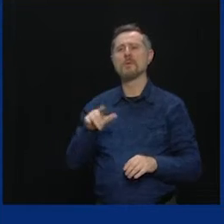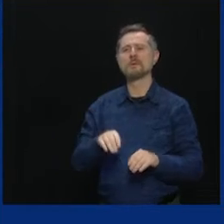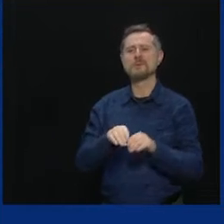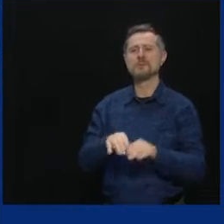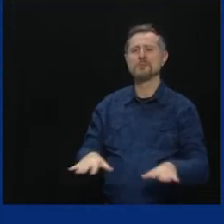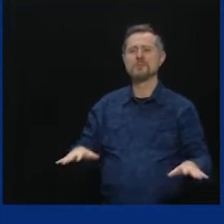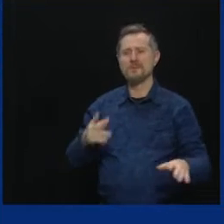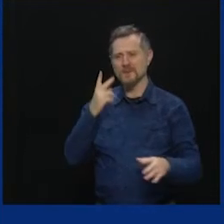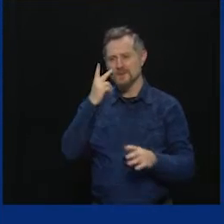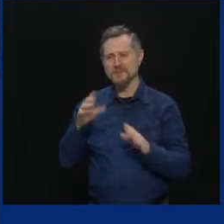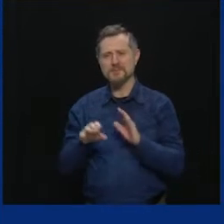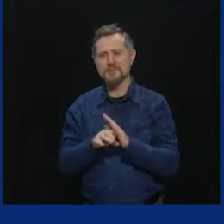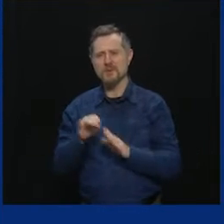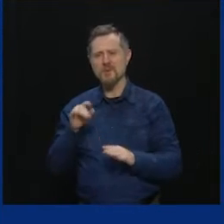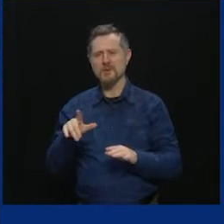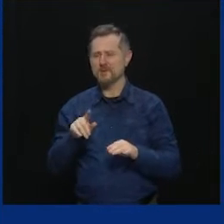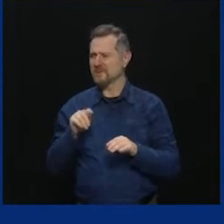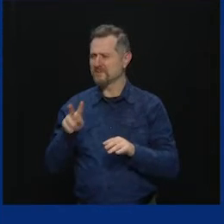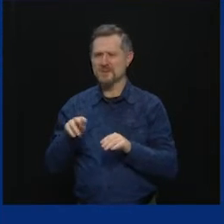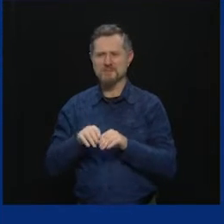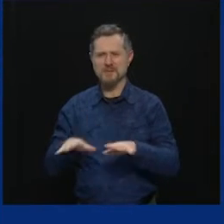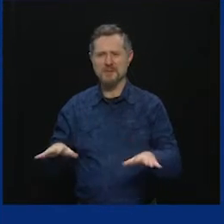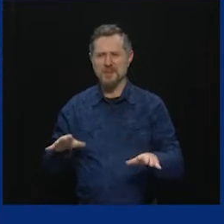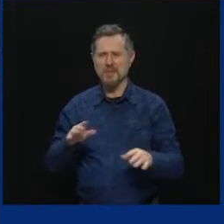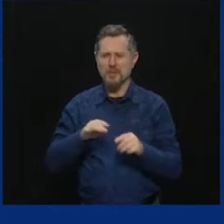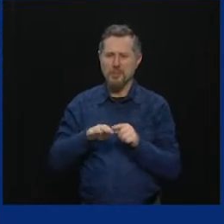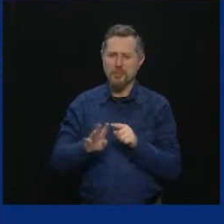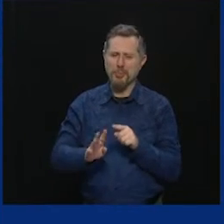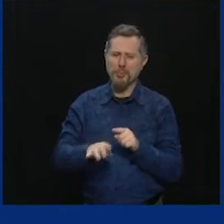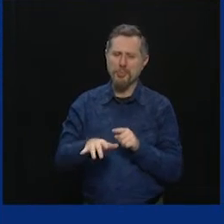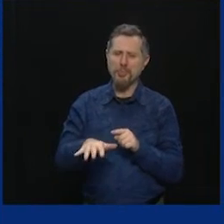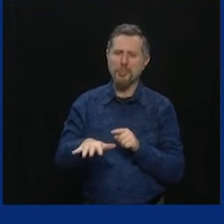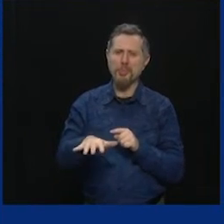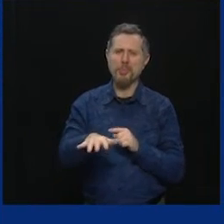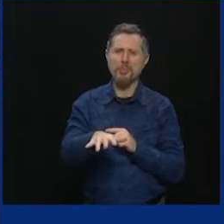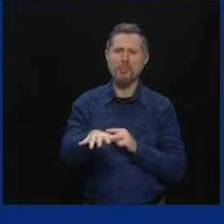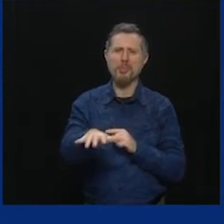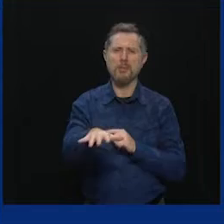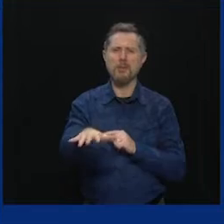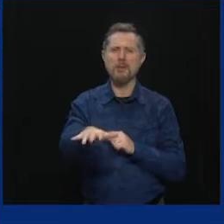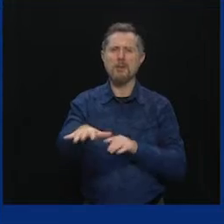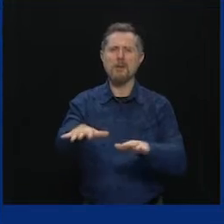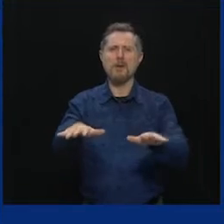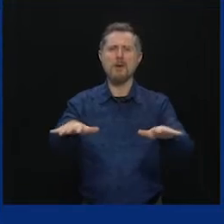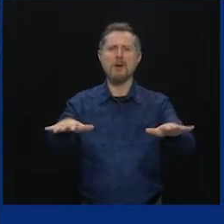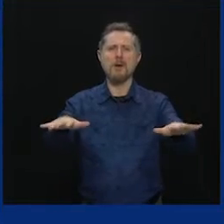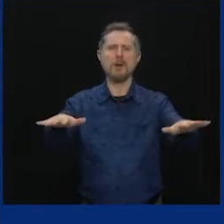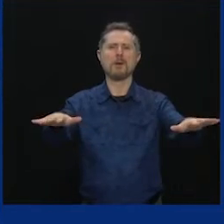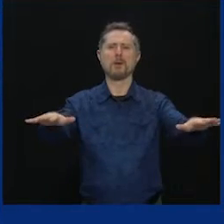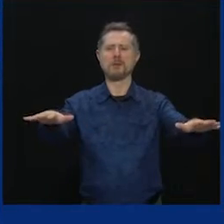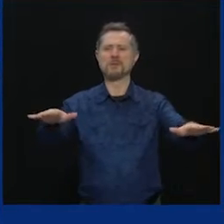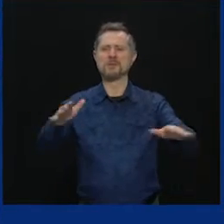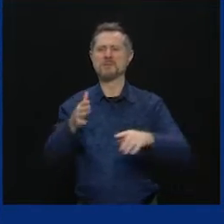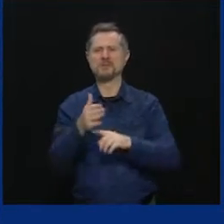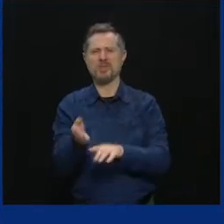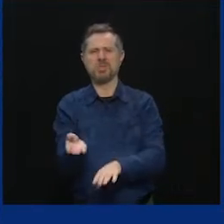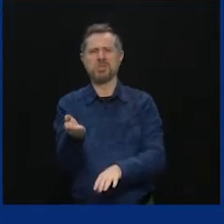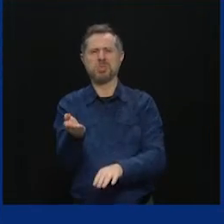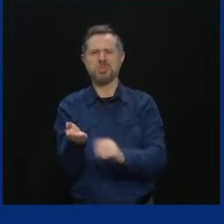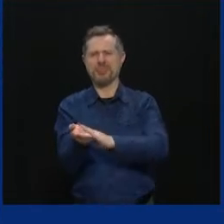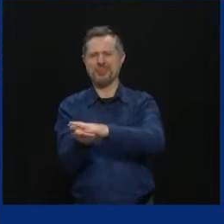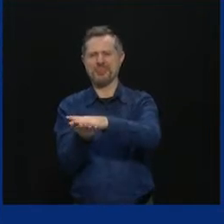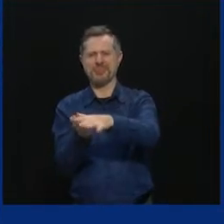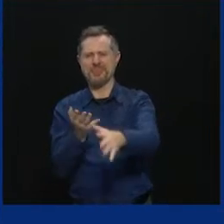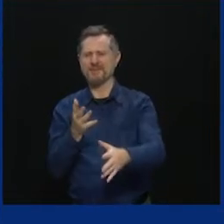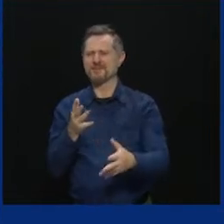on television? Just there's some leak and there's a little bit of oil in the water. And yes, it kills the fish around it. But then it